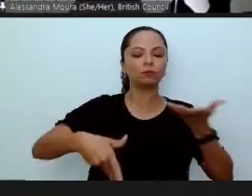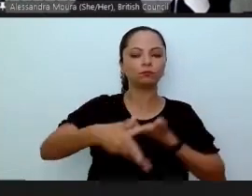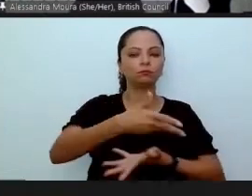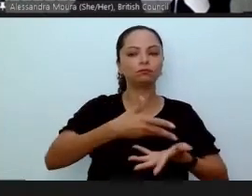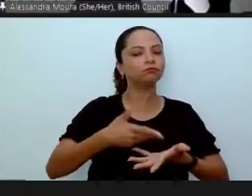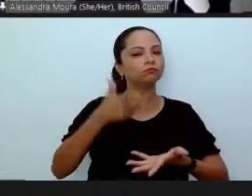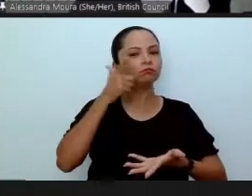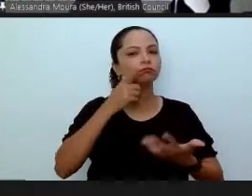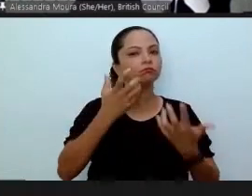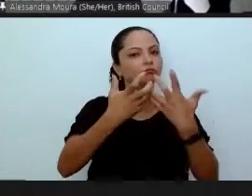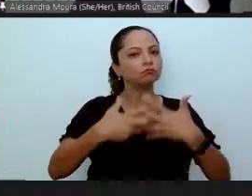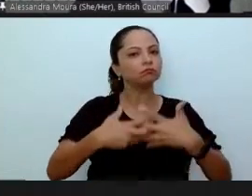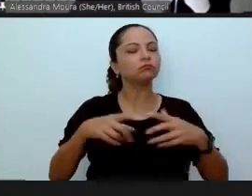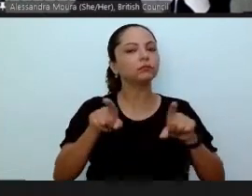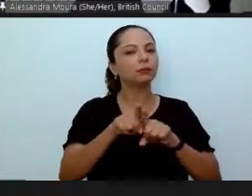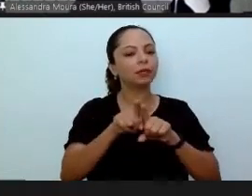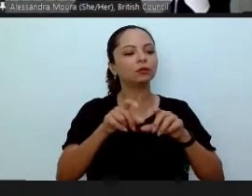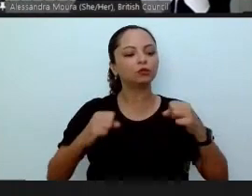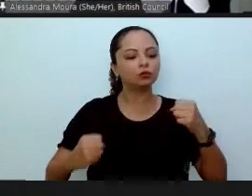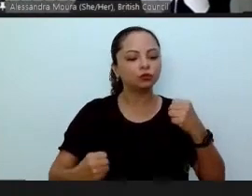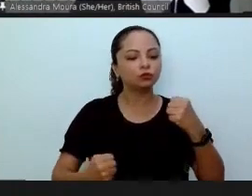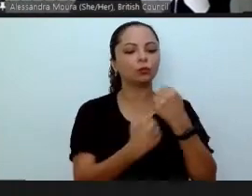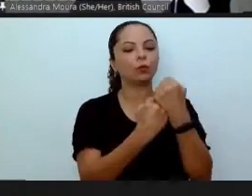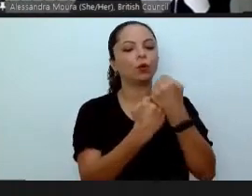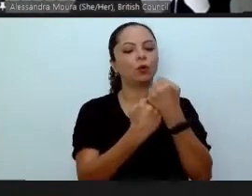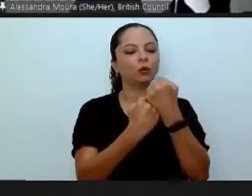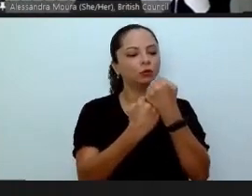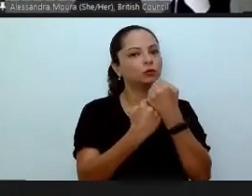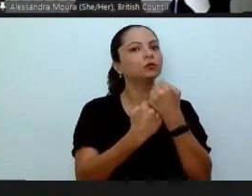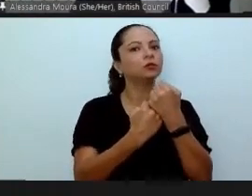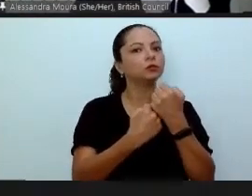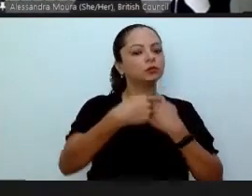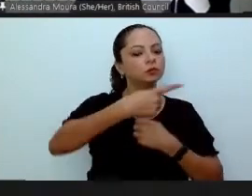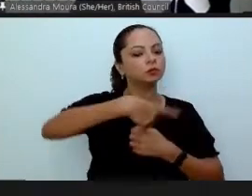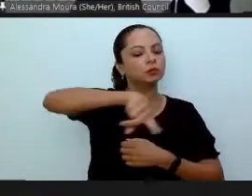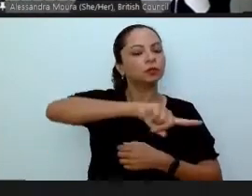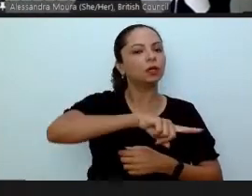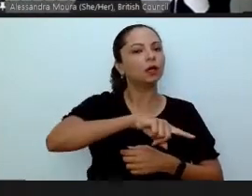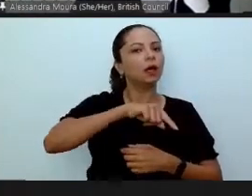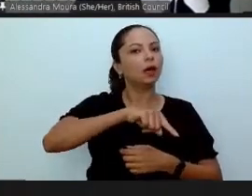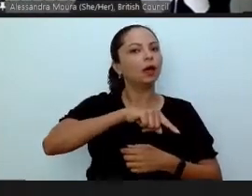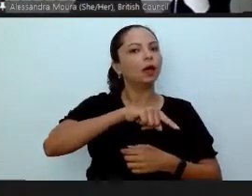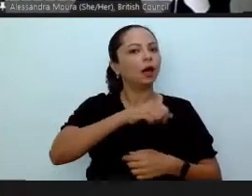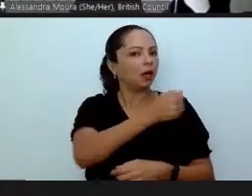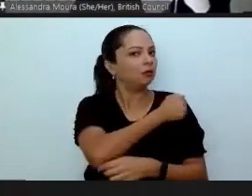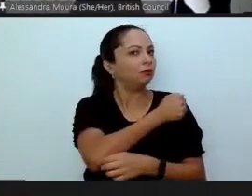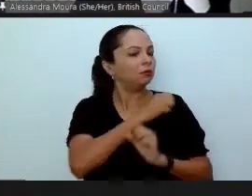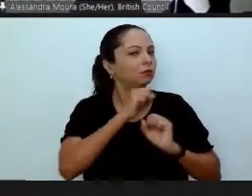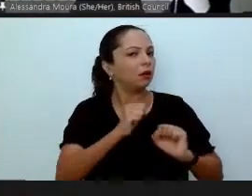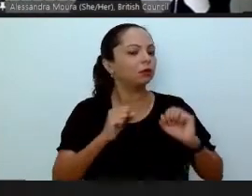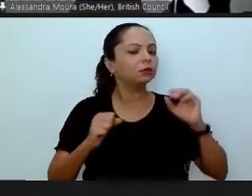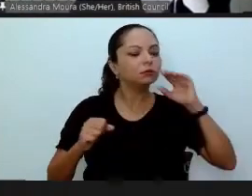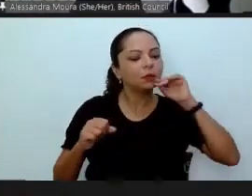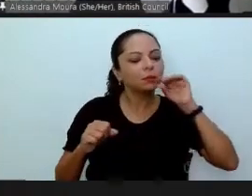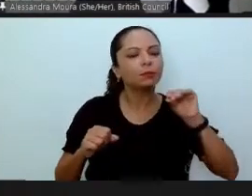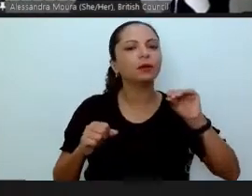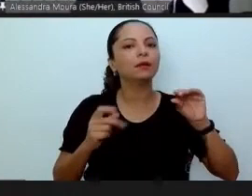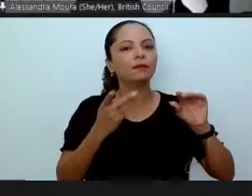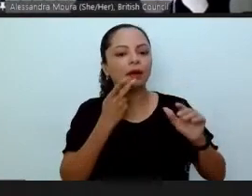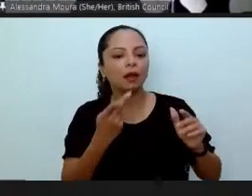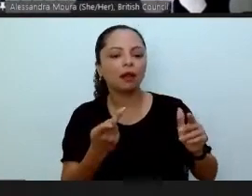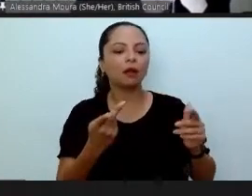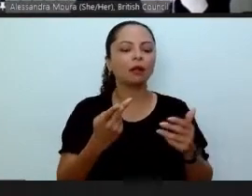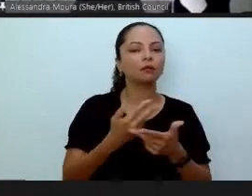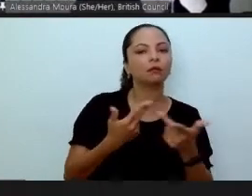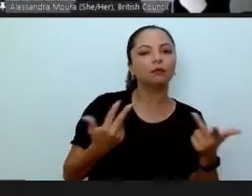students can speak or, you know, be a little bit more vulnerable that they would be able to